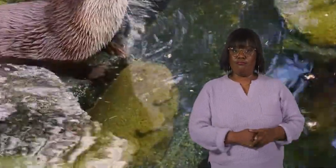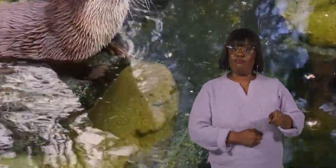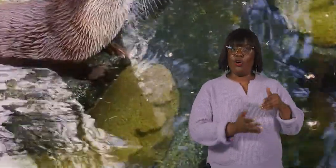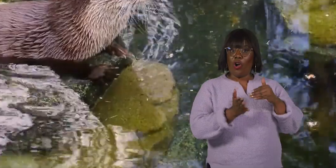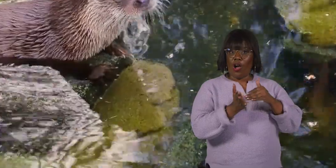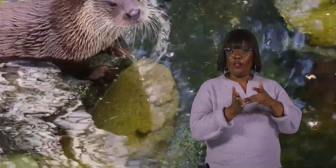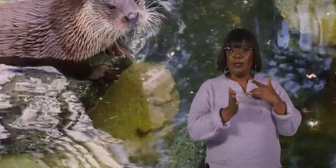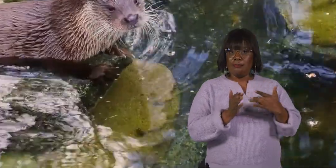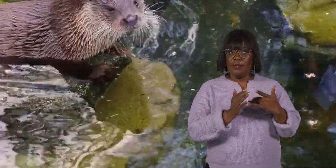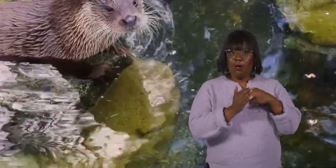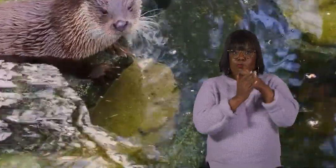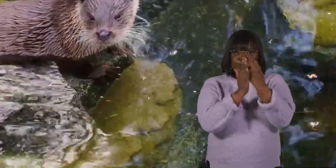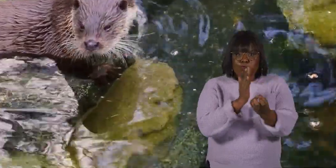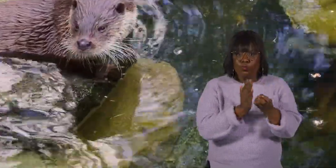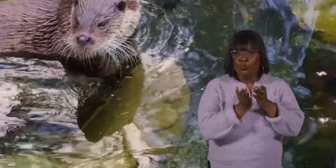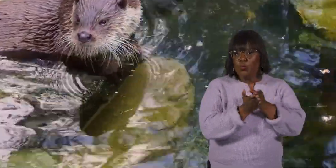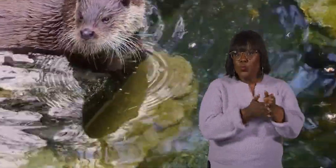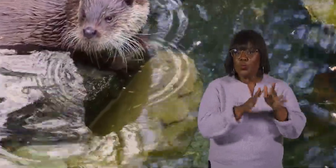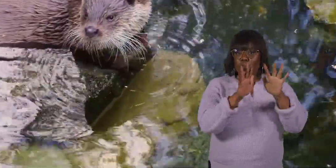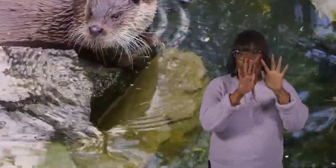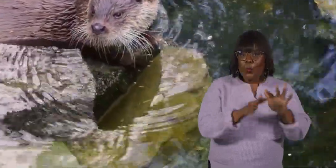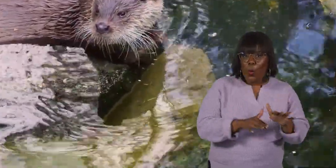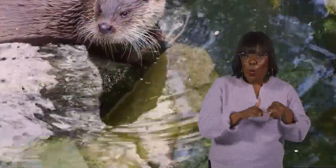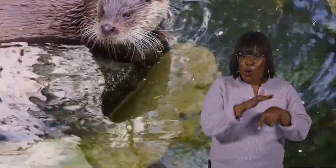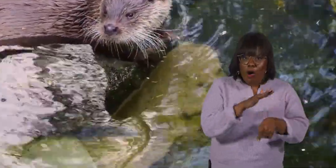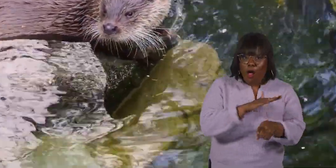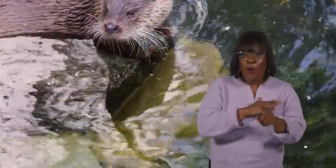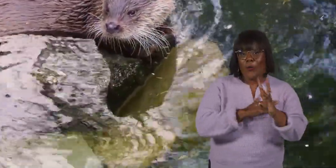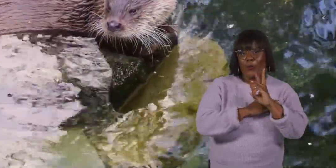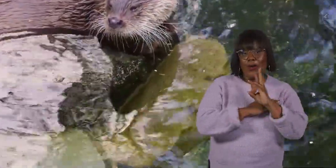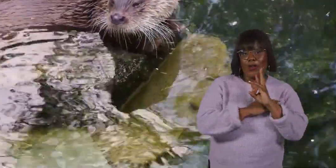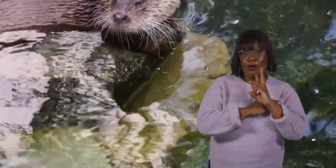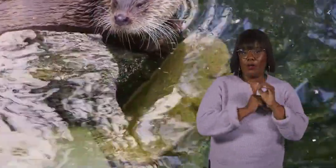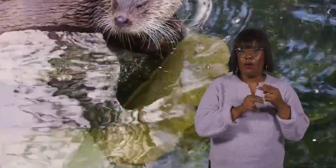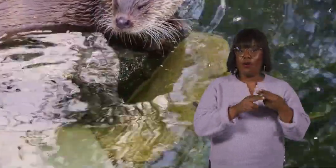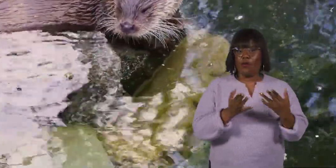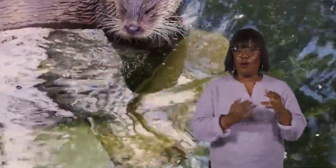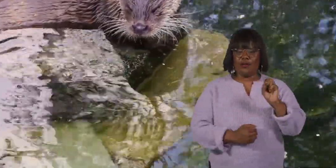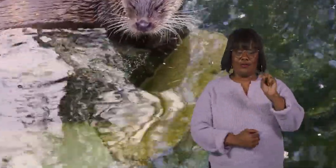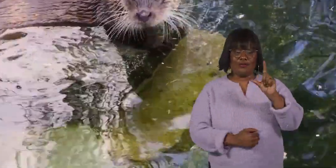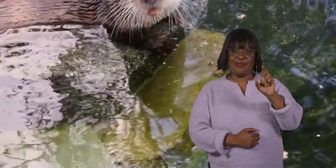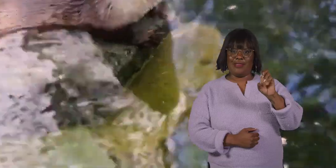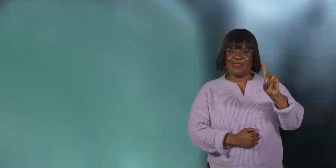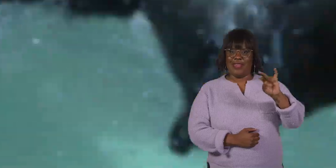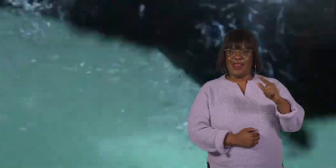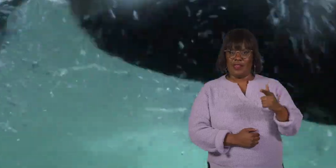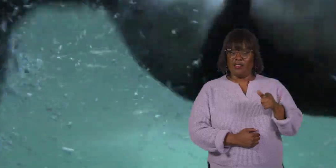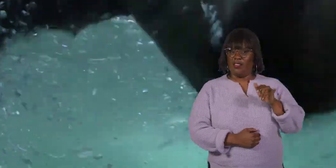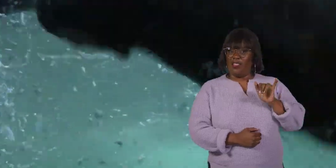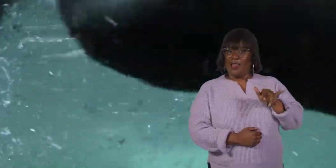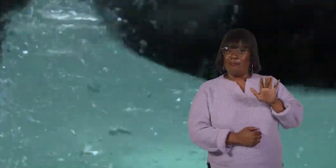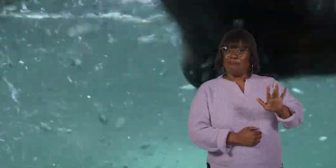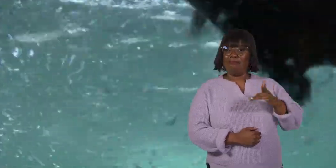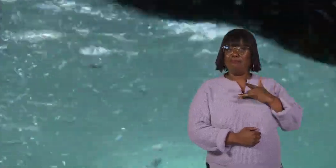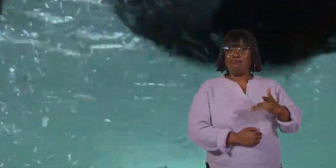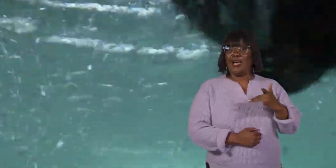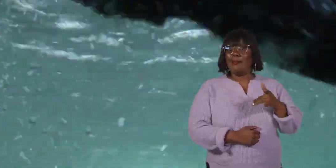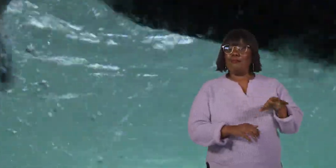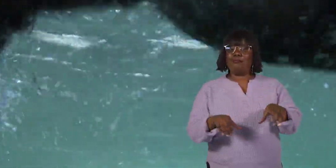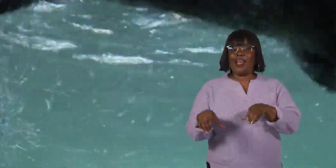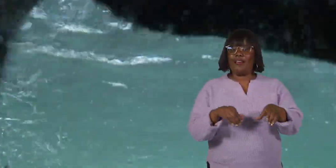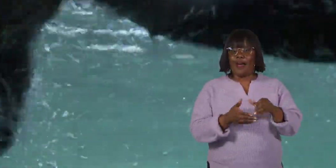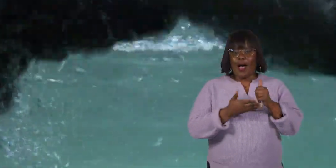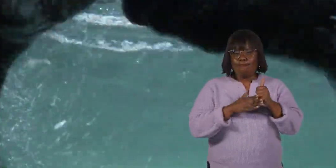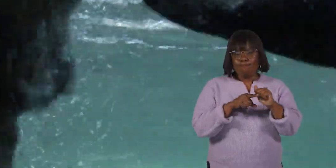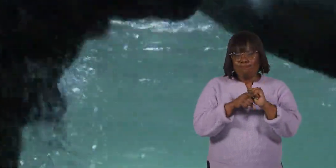often slide down mud or snow banks into the water, which is called sledding. This playful behavior